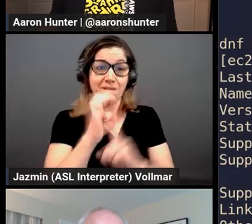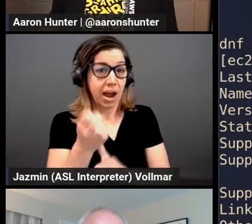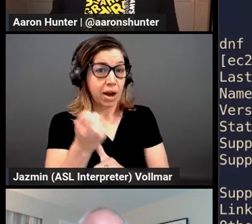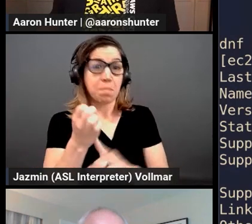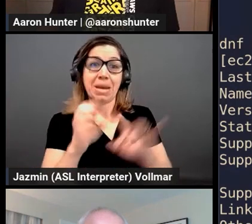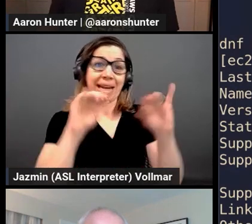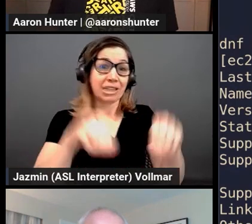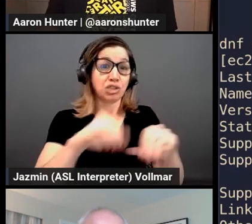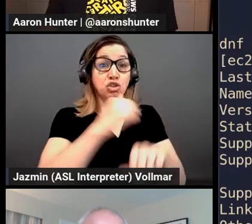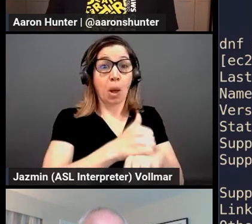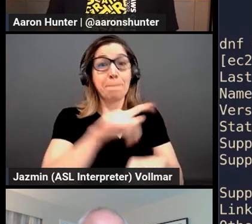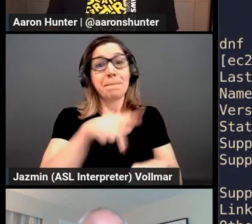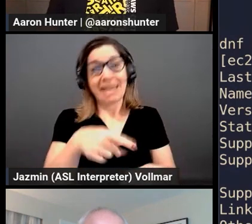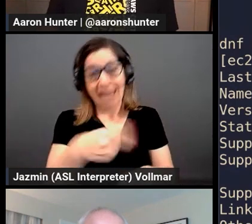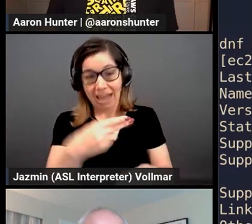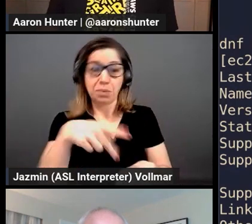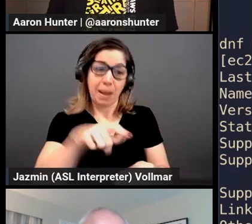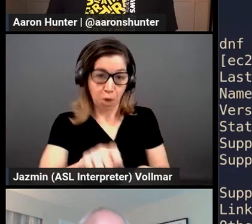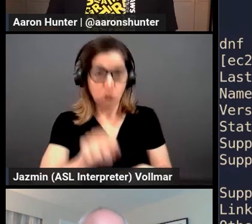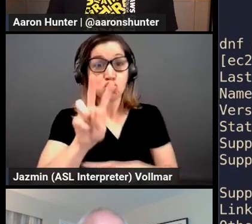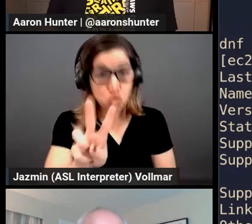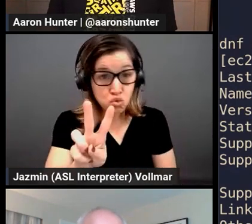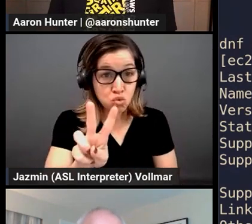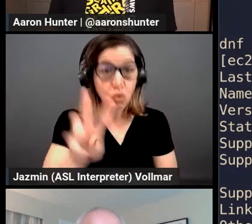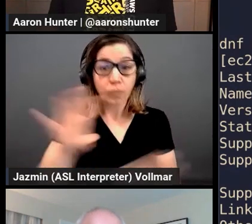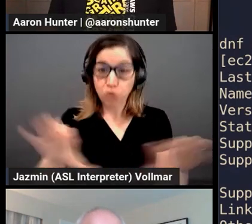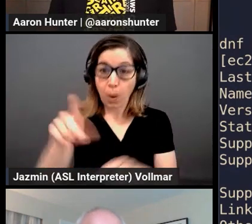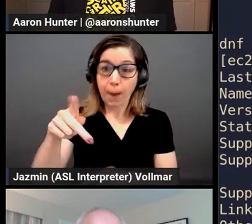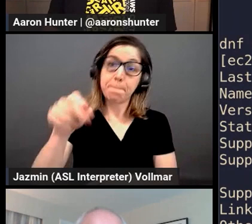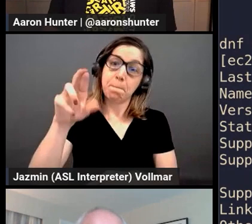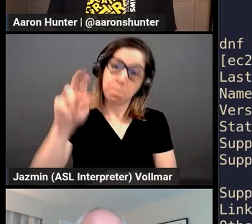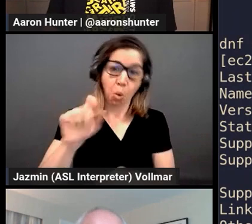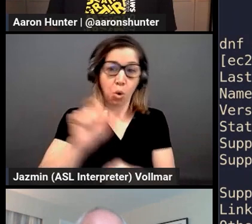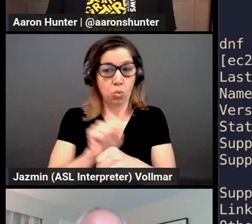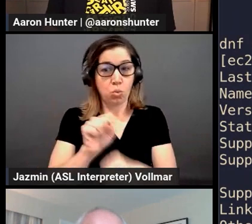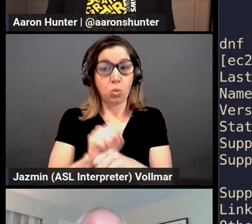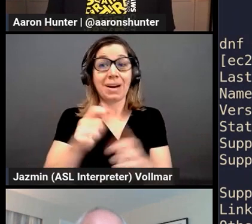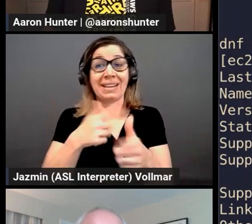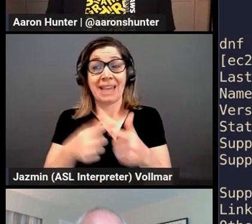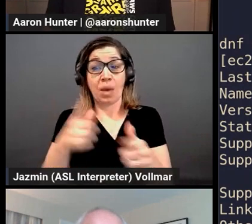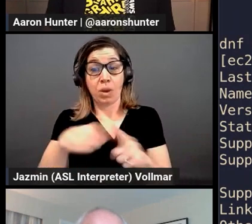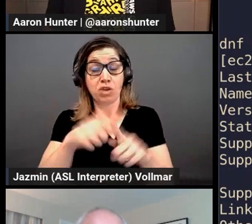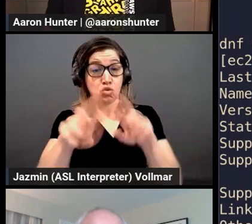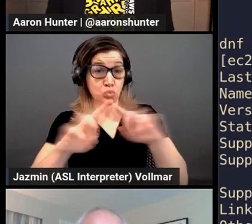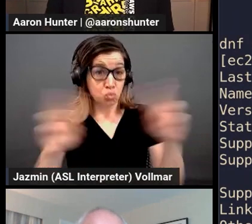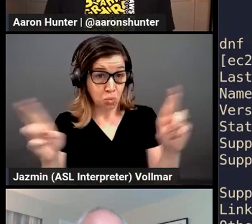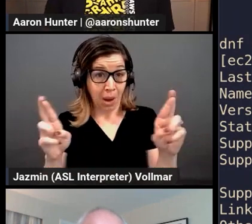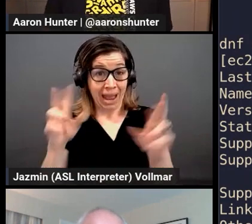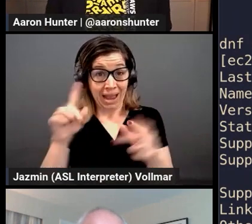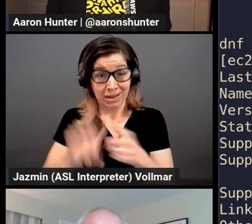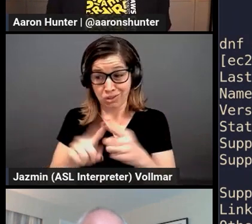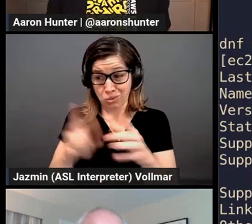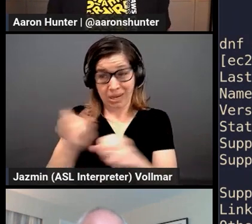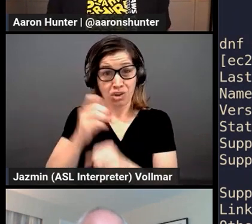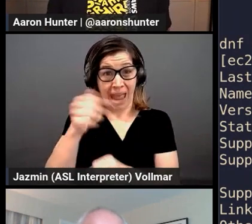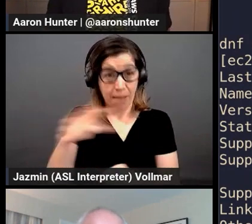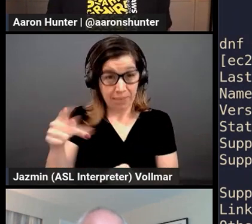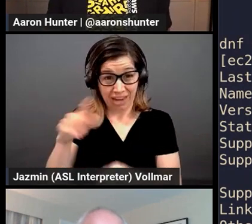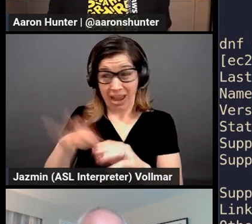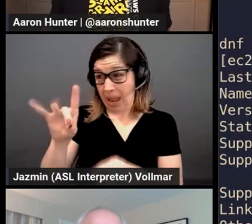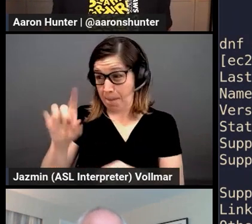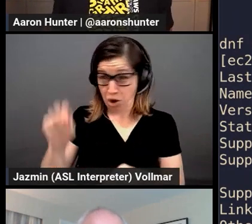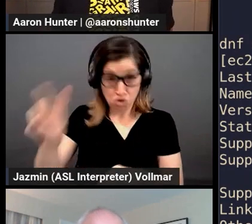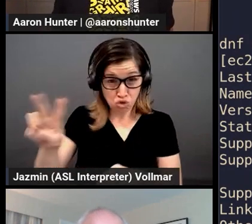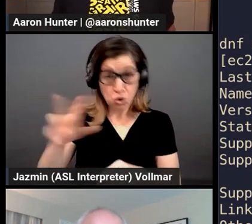installing PHP 8.2 and doing the porting work. And then when you're ready to roll out your application on 8.2 in